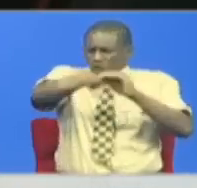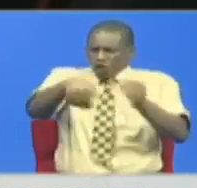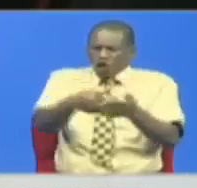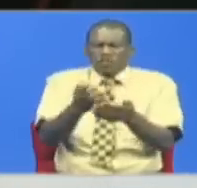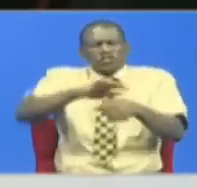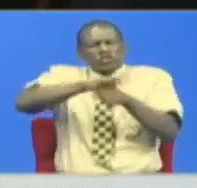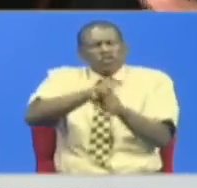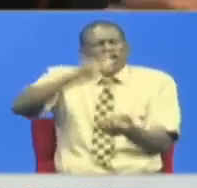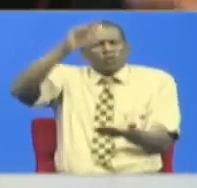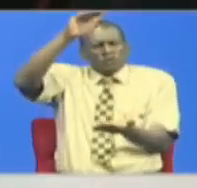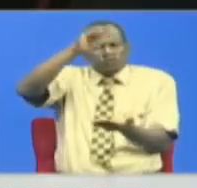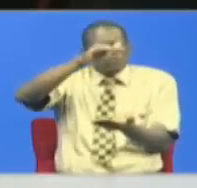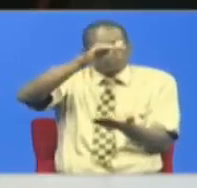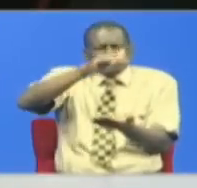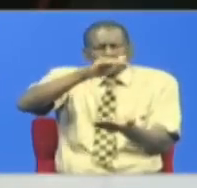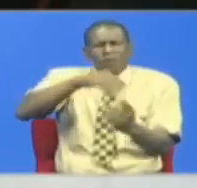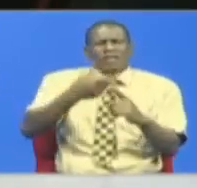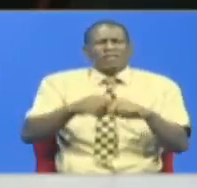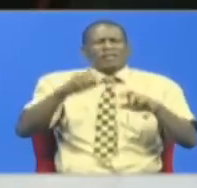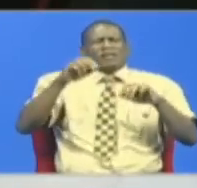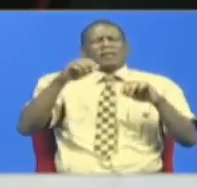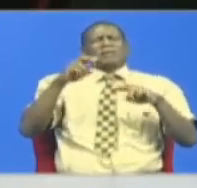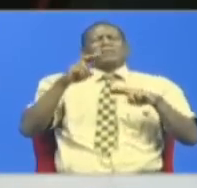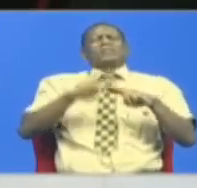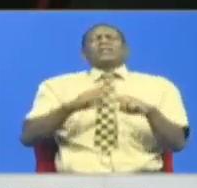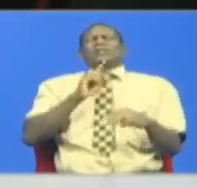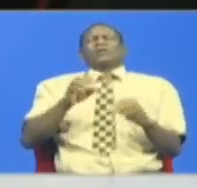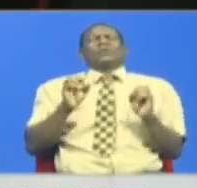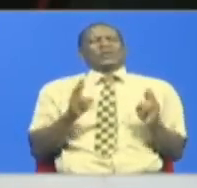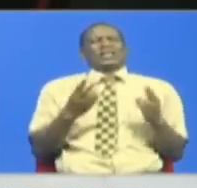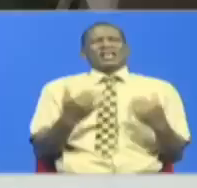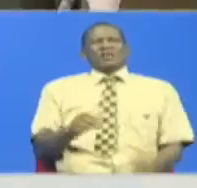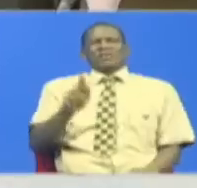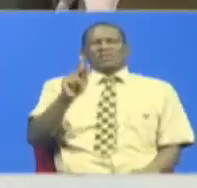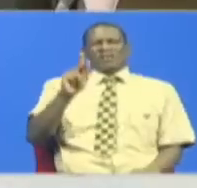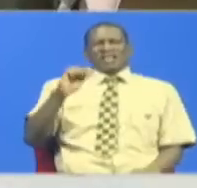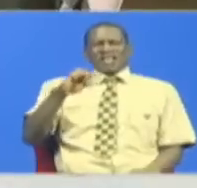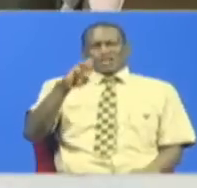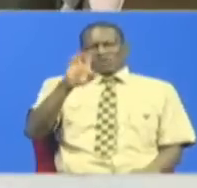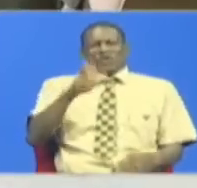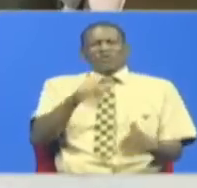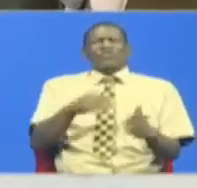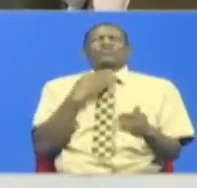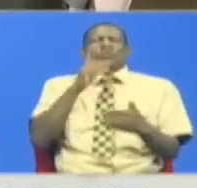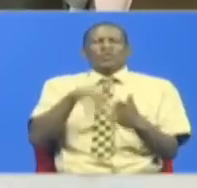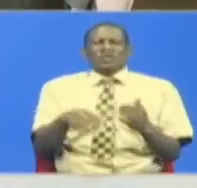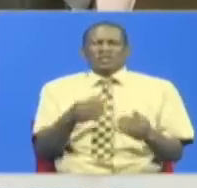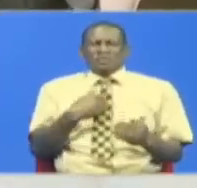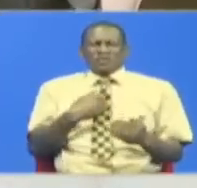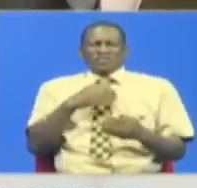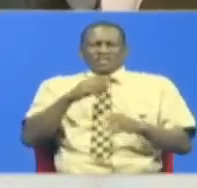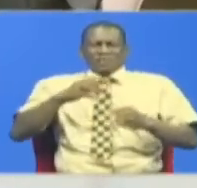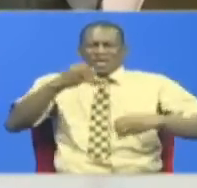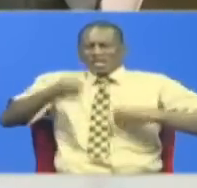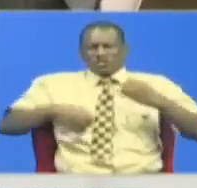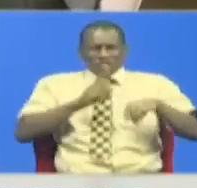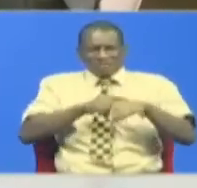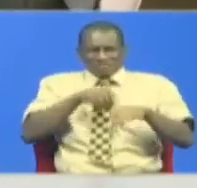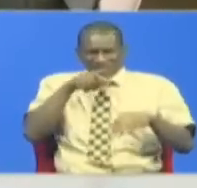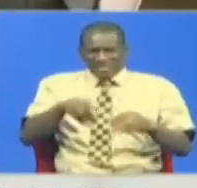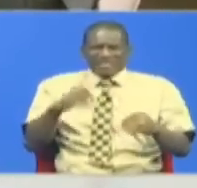down, then I can sit back and say, okay, now, Mutahi, what do you want to do? But there have been some light moments amidst this